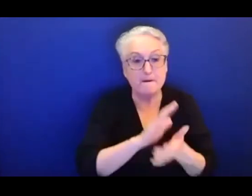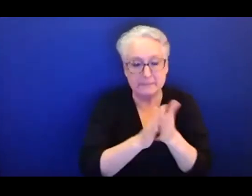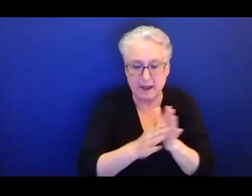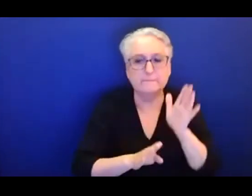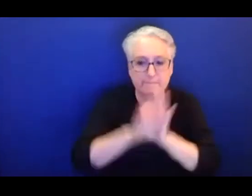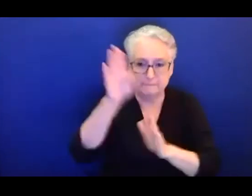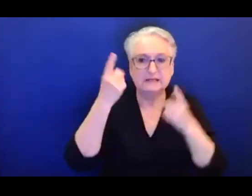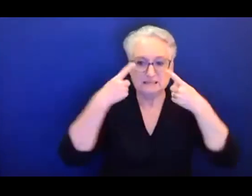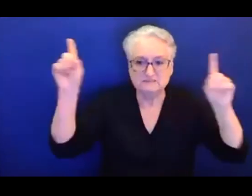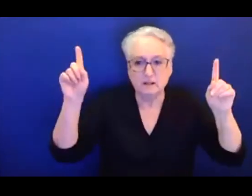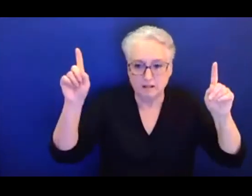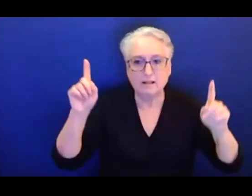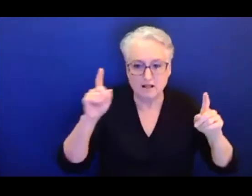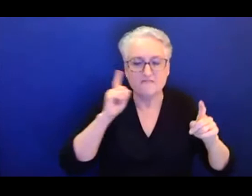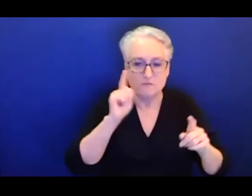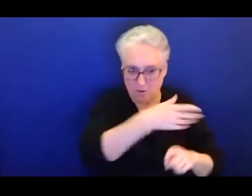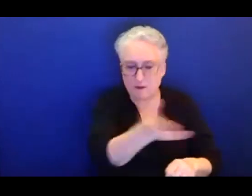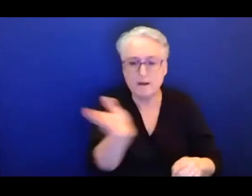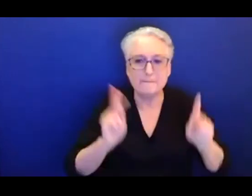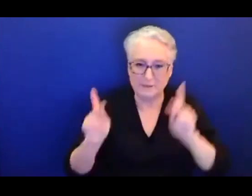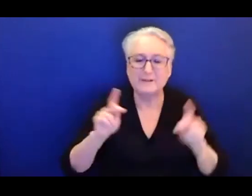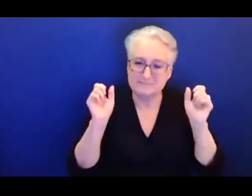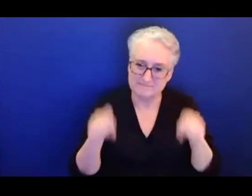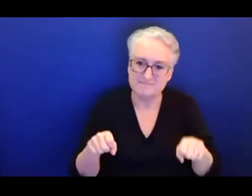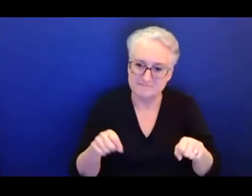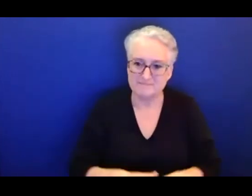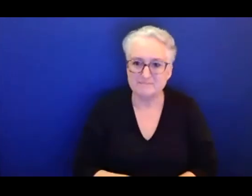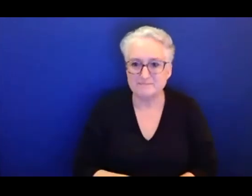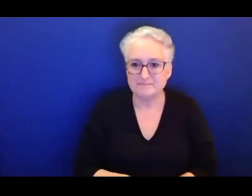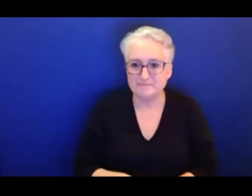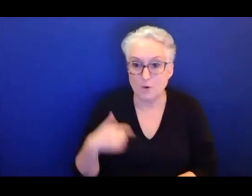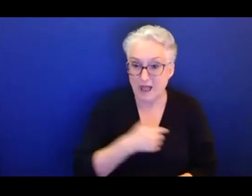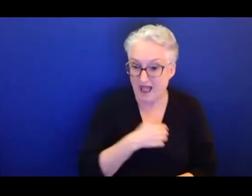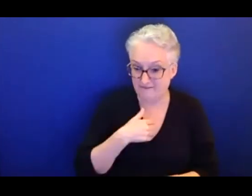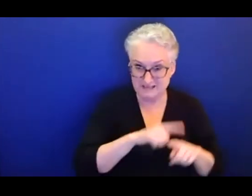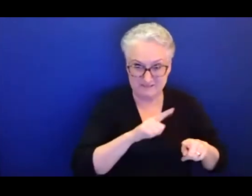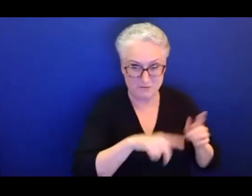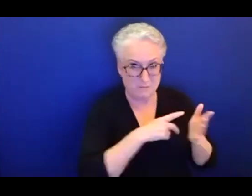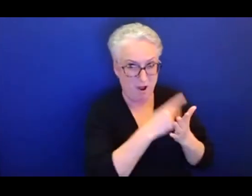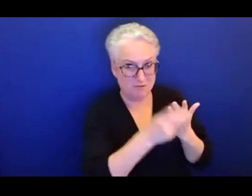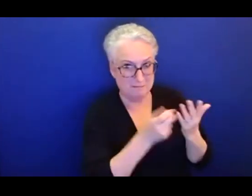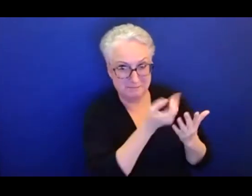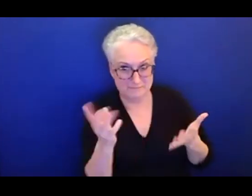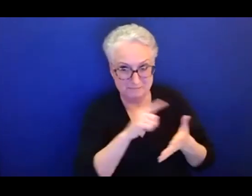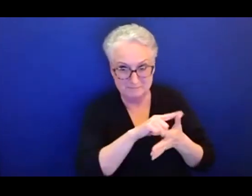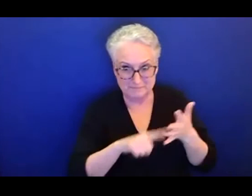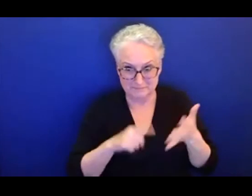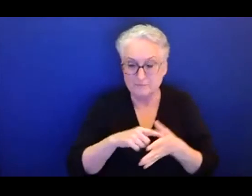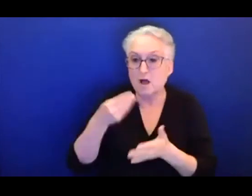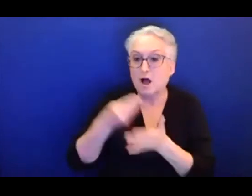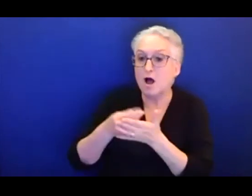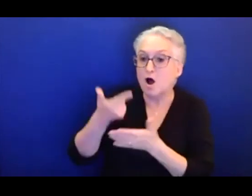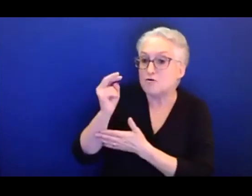different programs, including grants and loans. Our grants can assist with working capital, renovations,